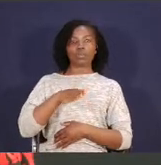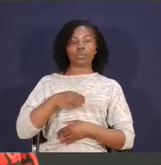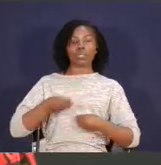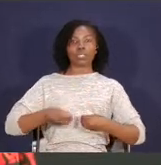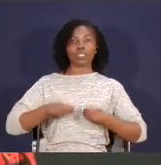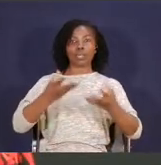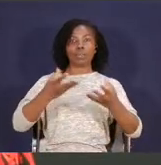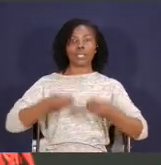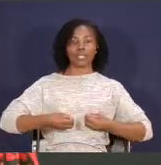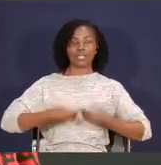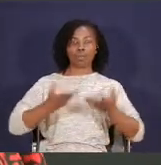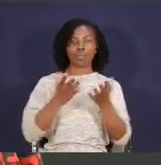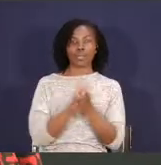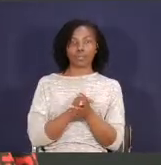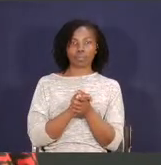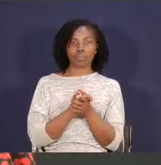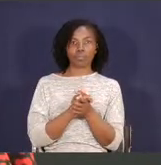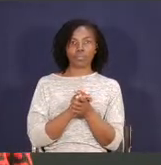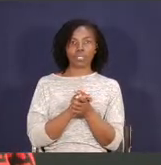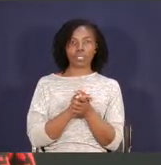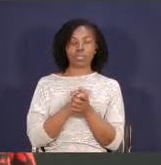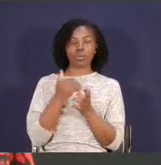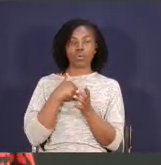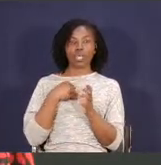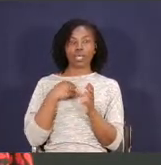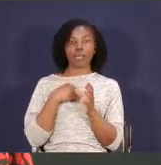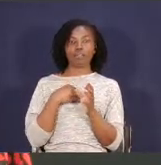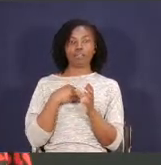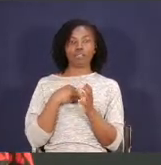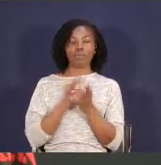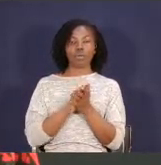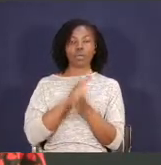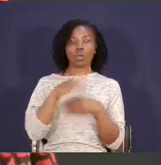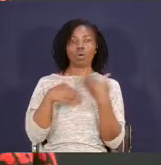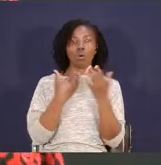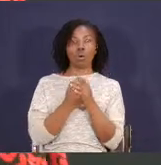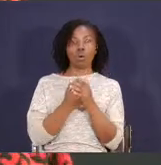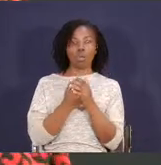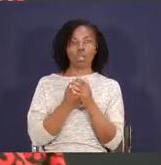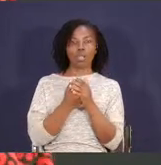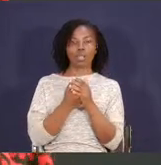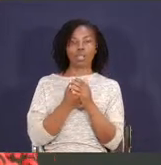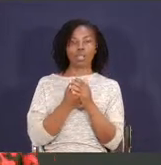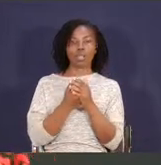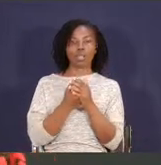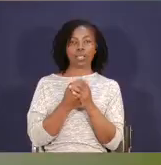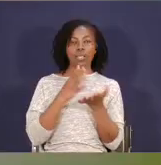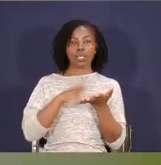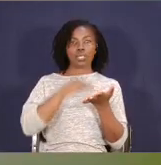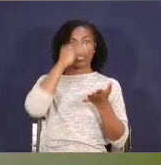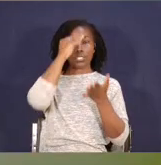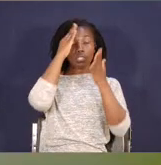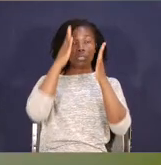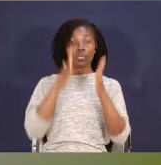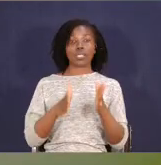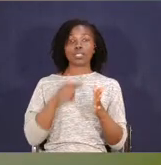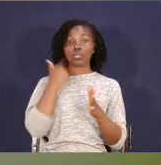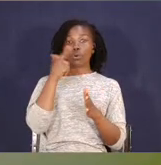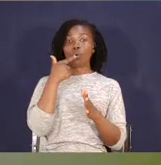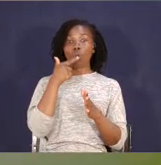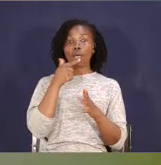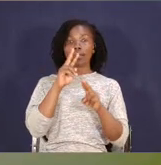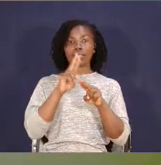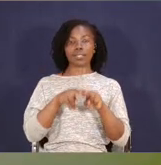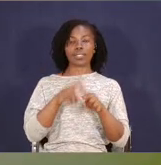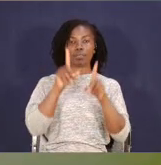candidates for the prayer session happening on the 28th of April from 2 p.m. to 4 p.m. at the pavilion. We